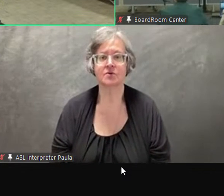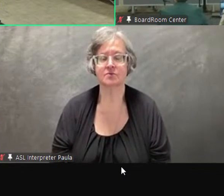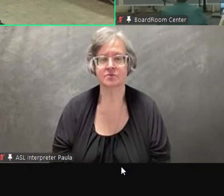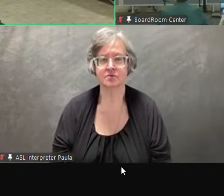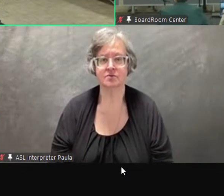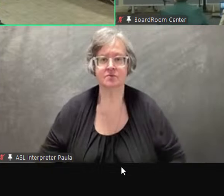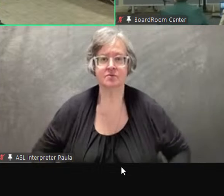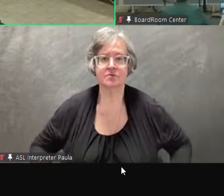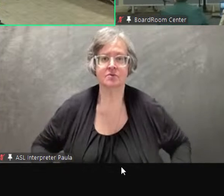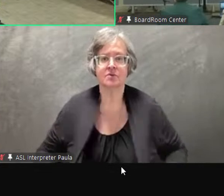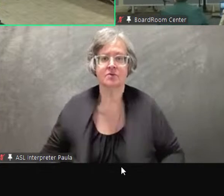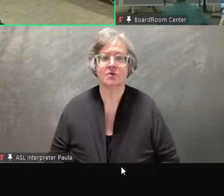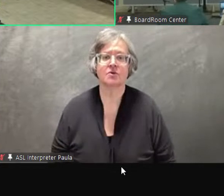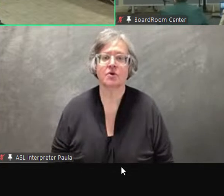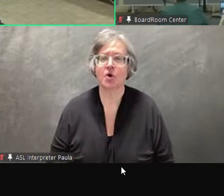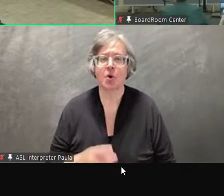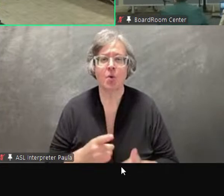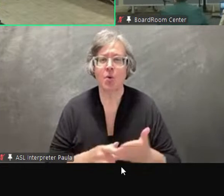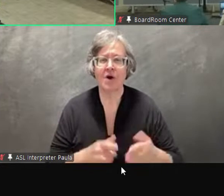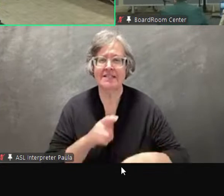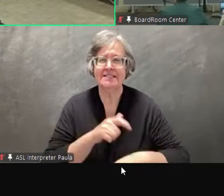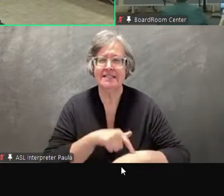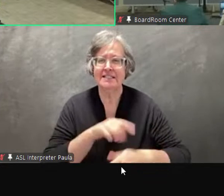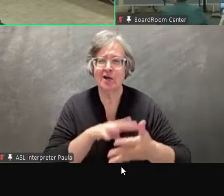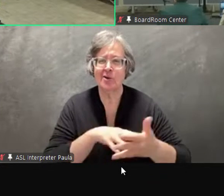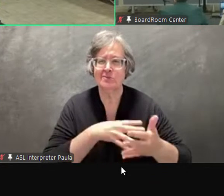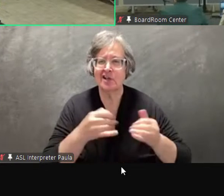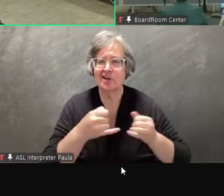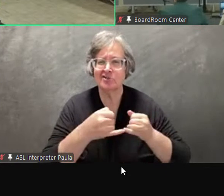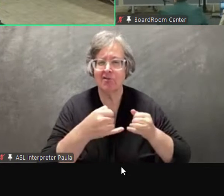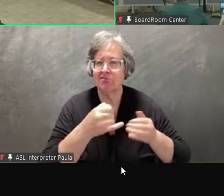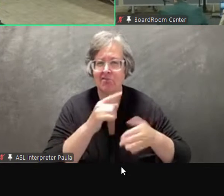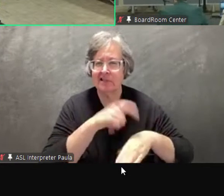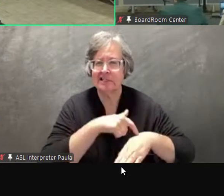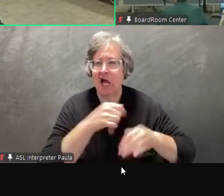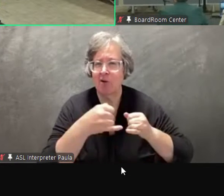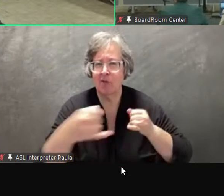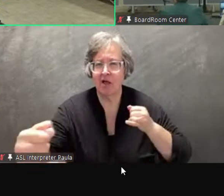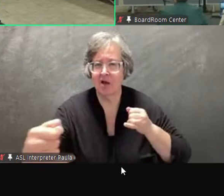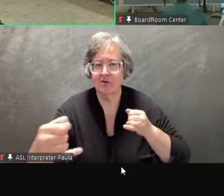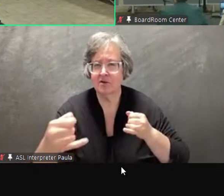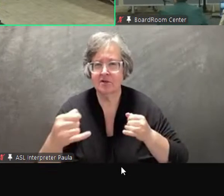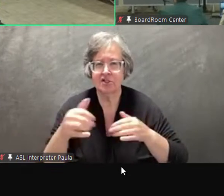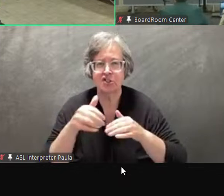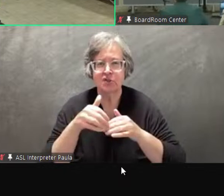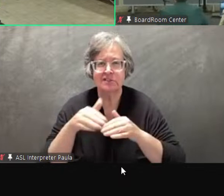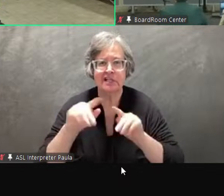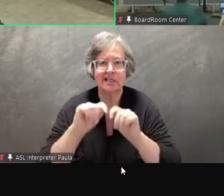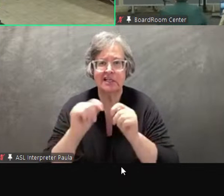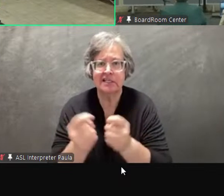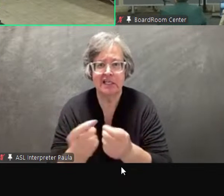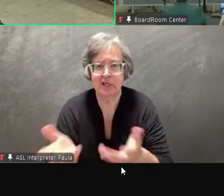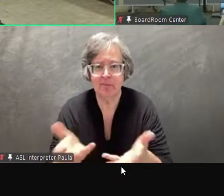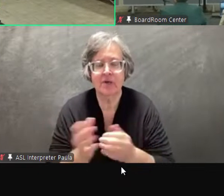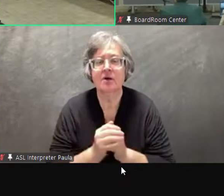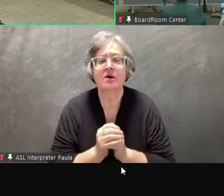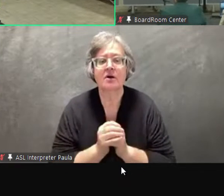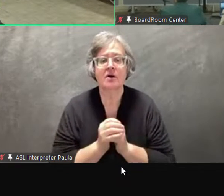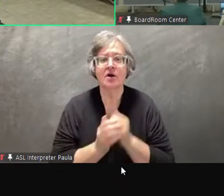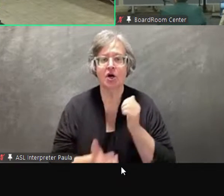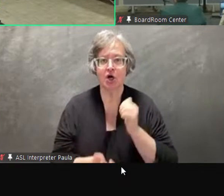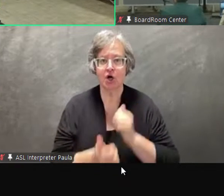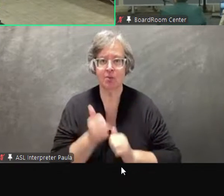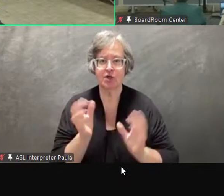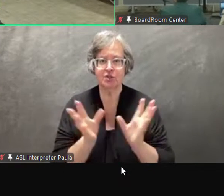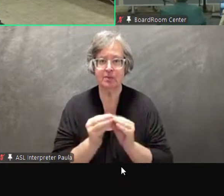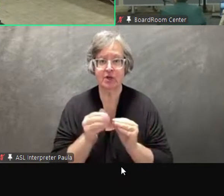timeline does it require to get a team out or what have you? So yeah, most of these meetings that